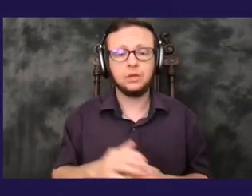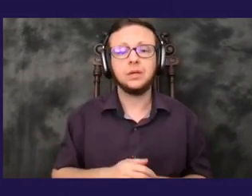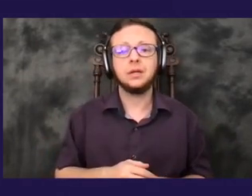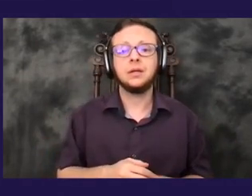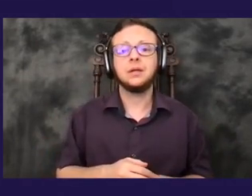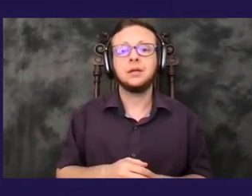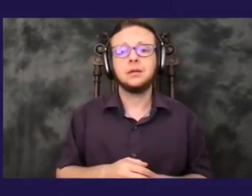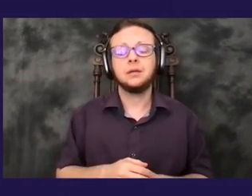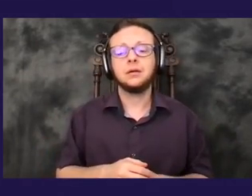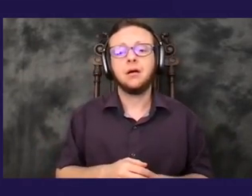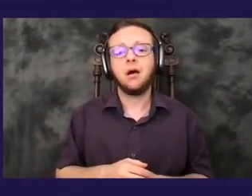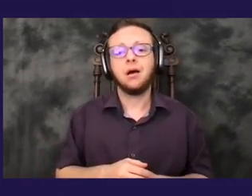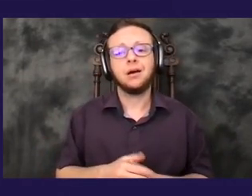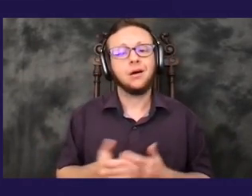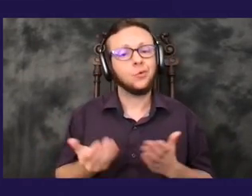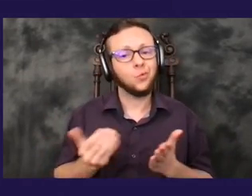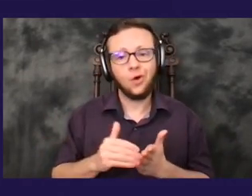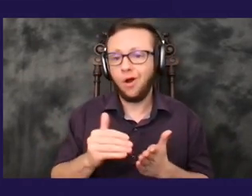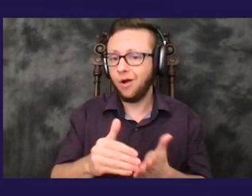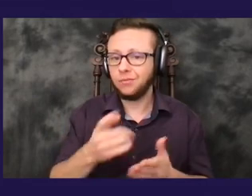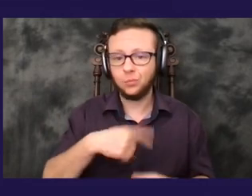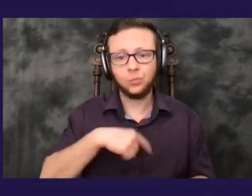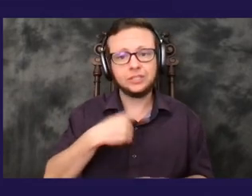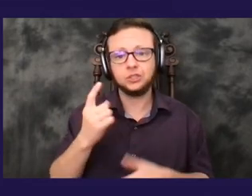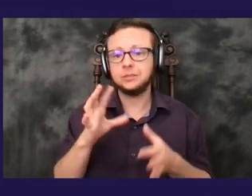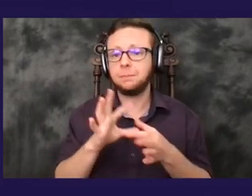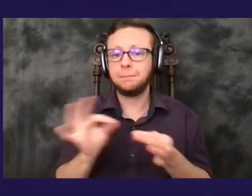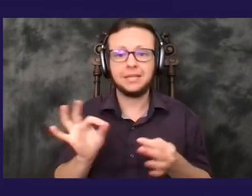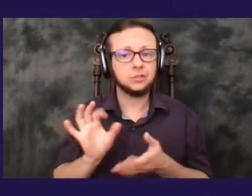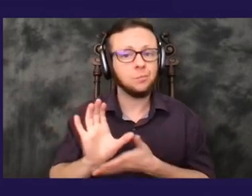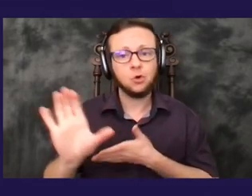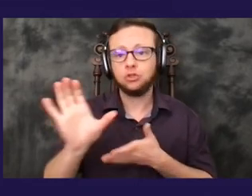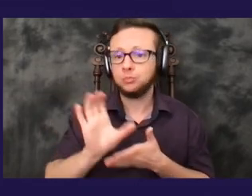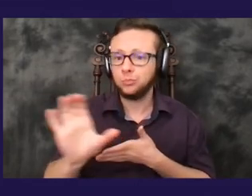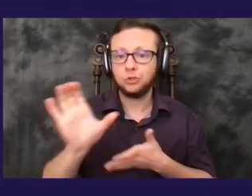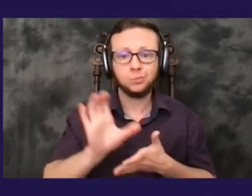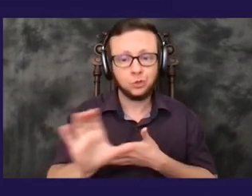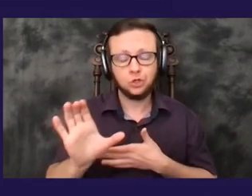simply push a message, and the message is not always